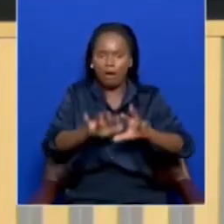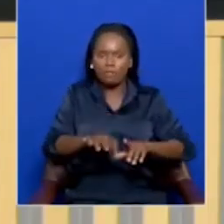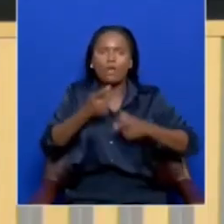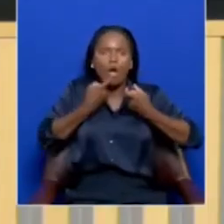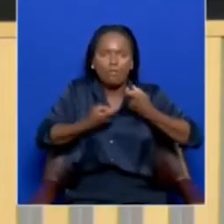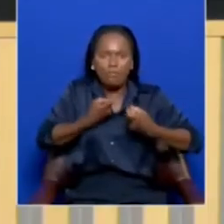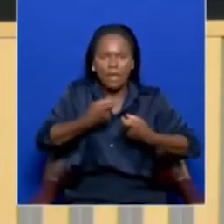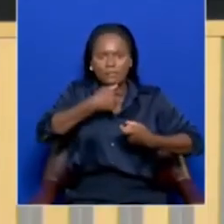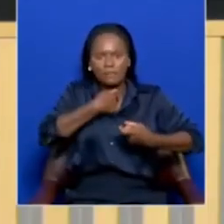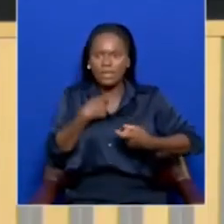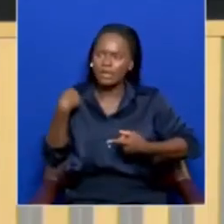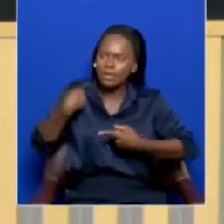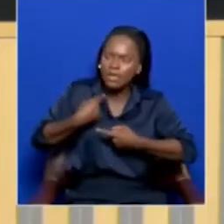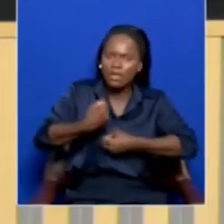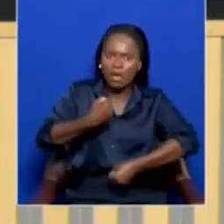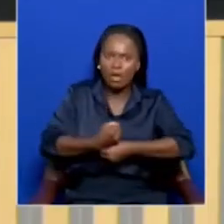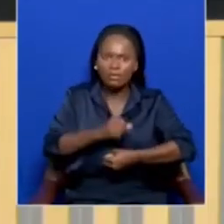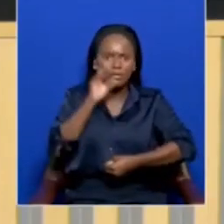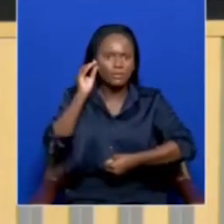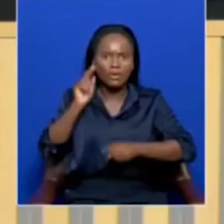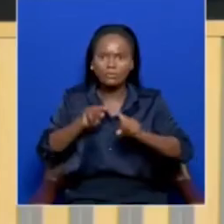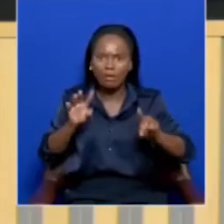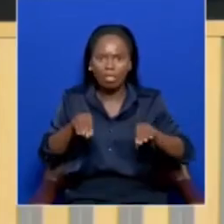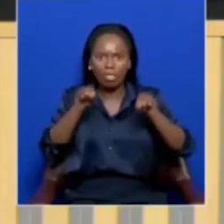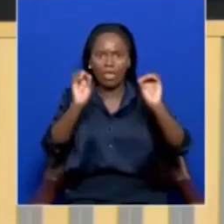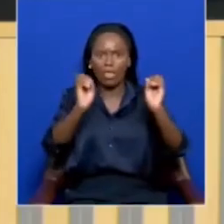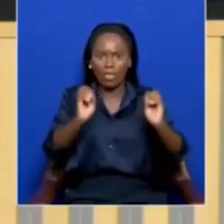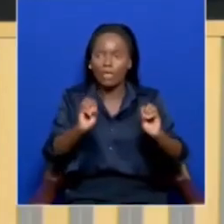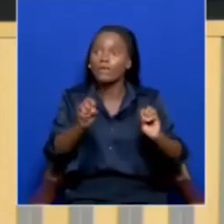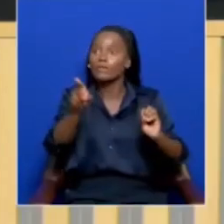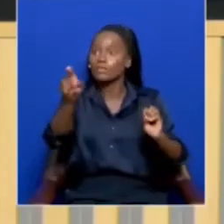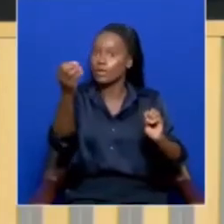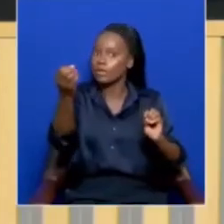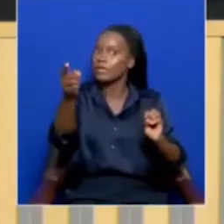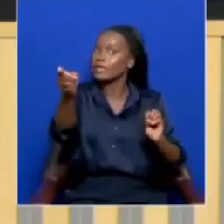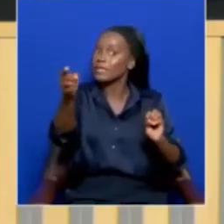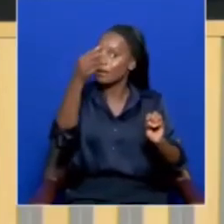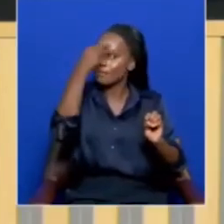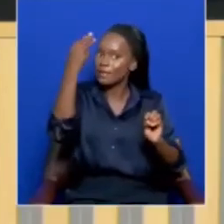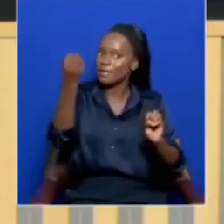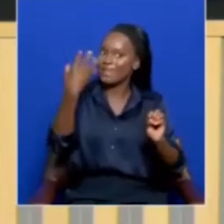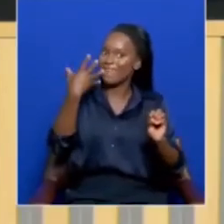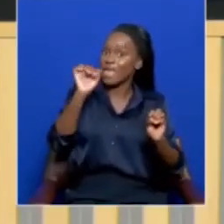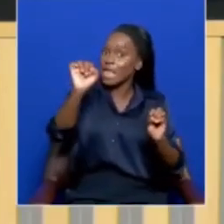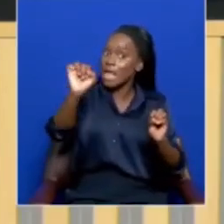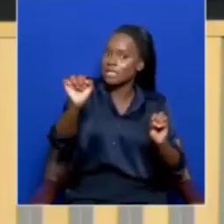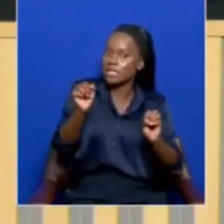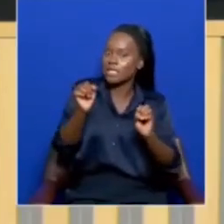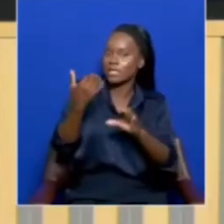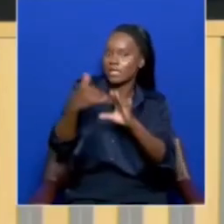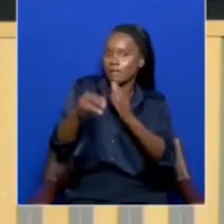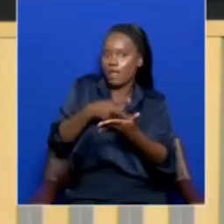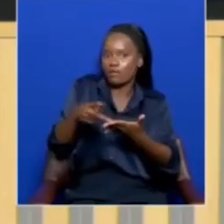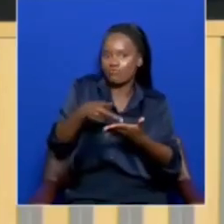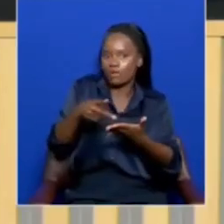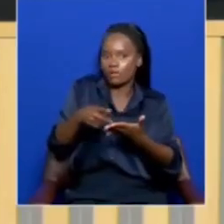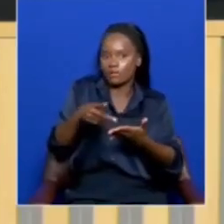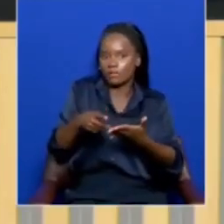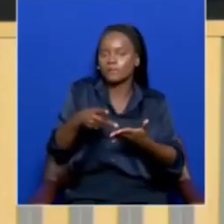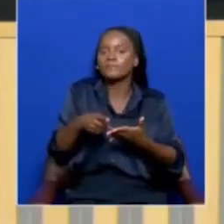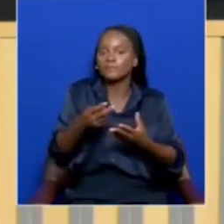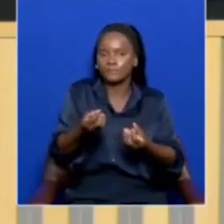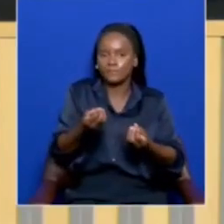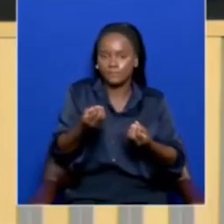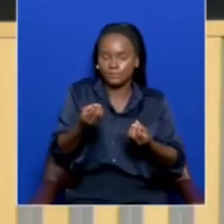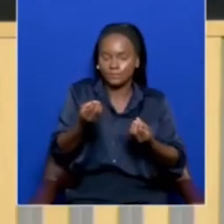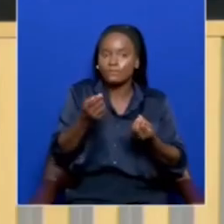stated there, and then he further asked me if Minister Pegitele was also involved in the assassination of